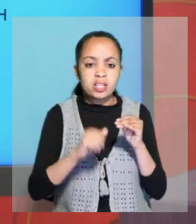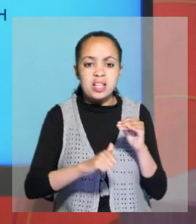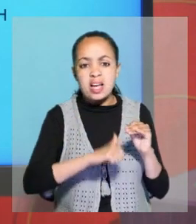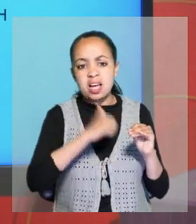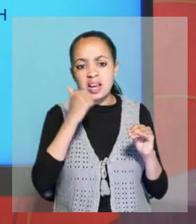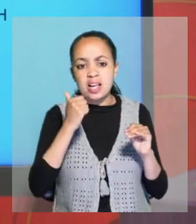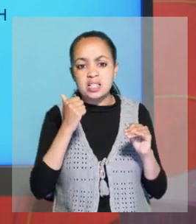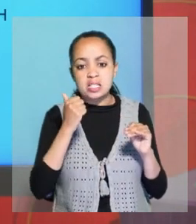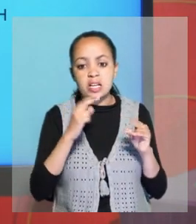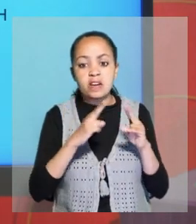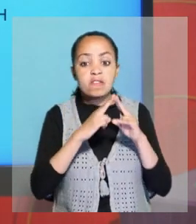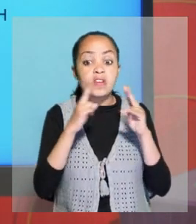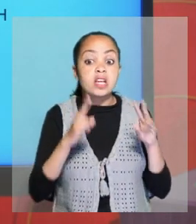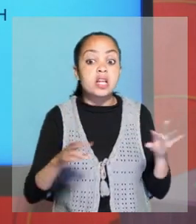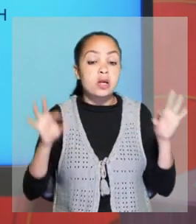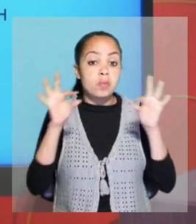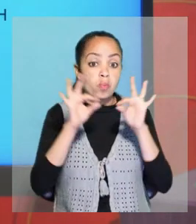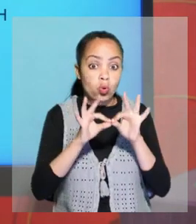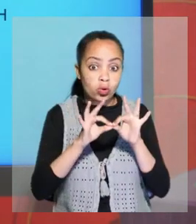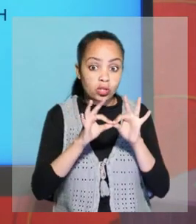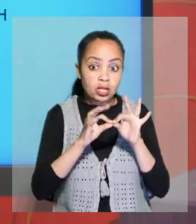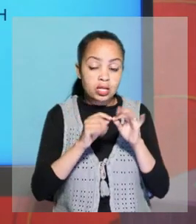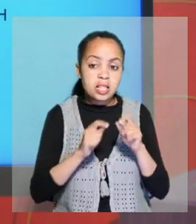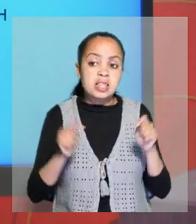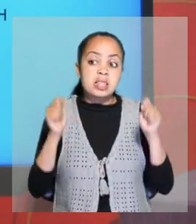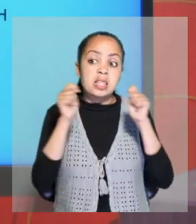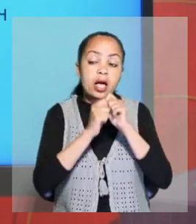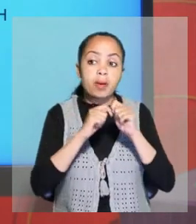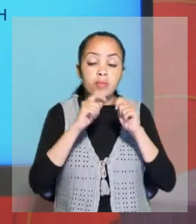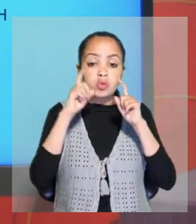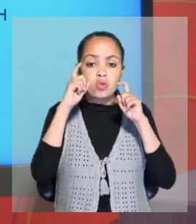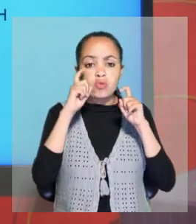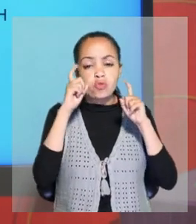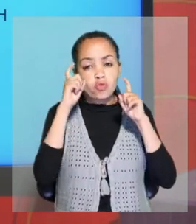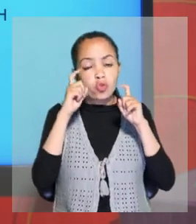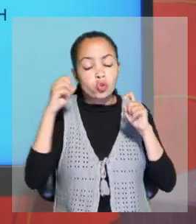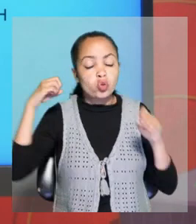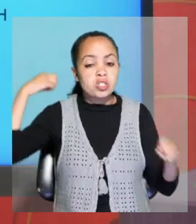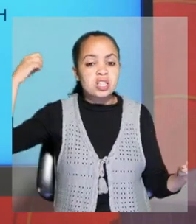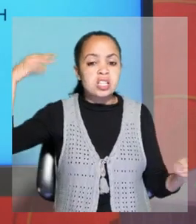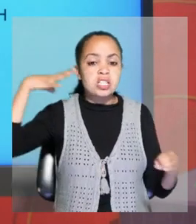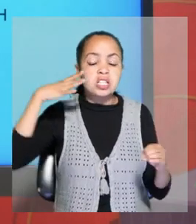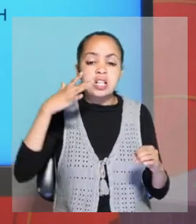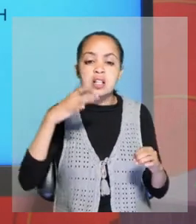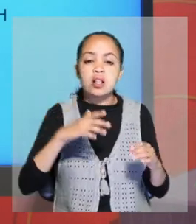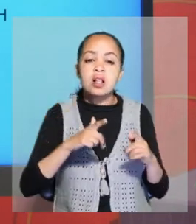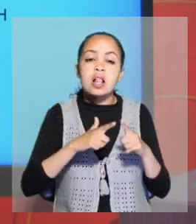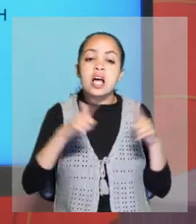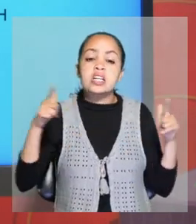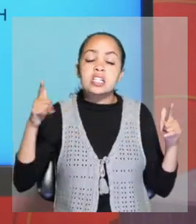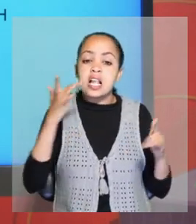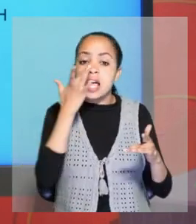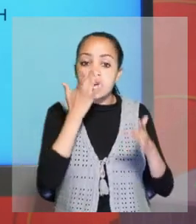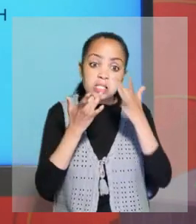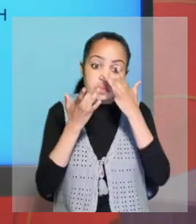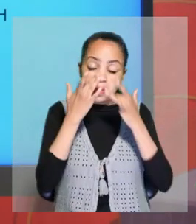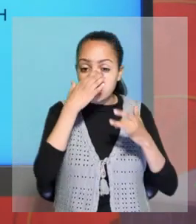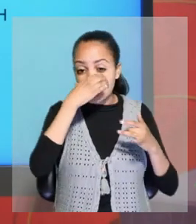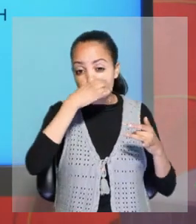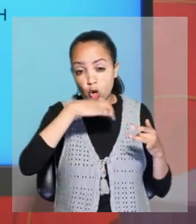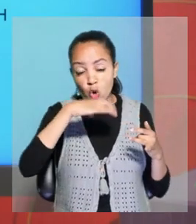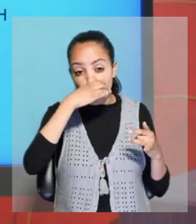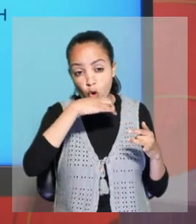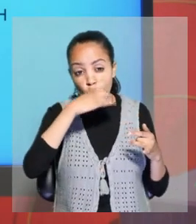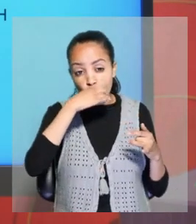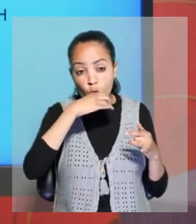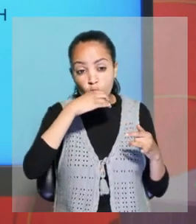Another very important types of photosynthesis that's largely experienced in hot